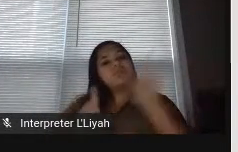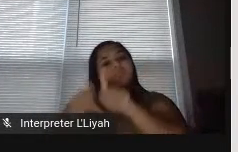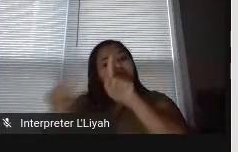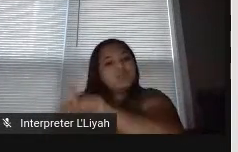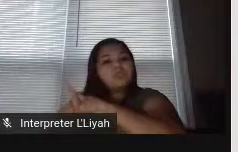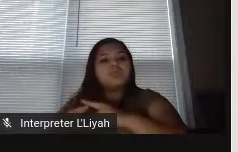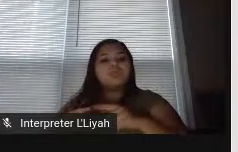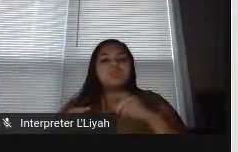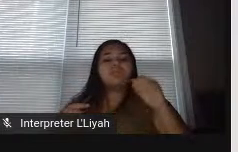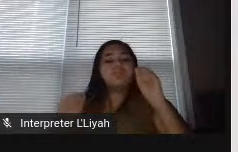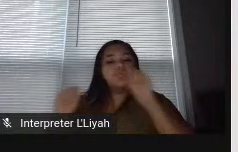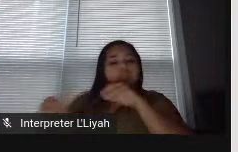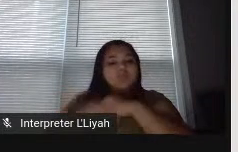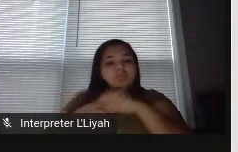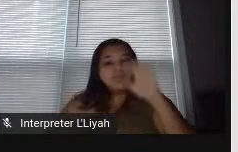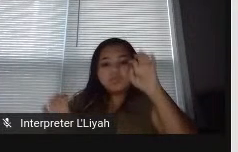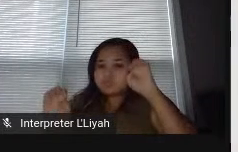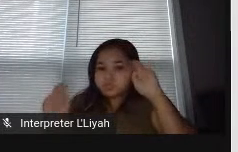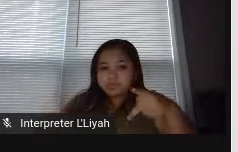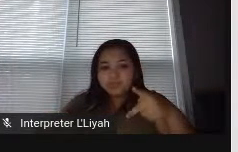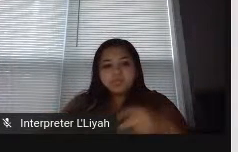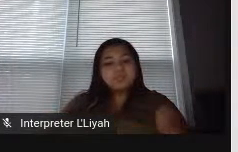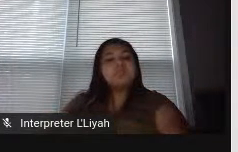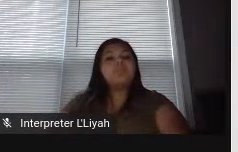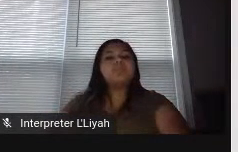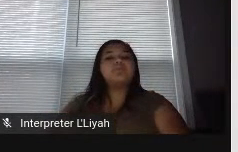also can be put in an IEP.